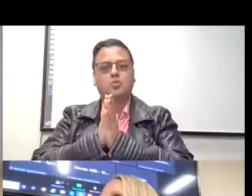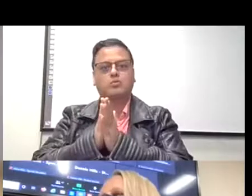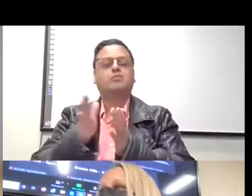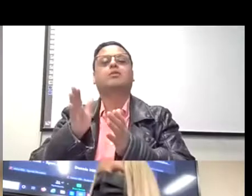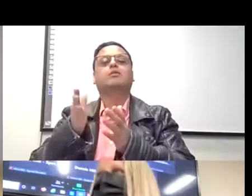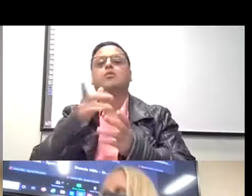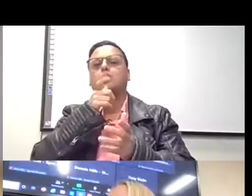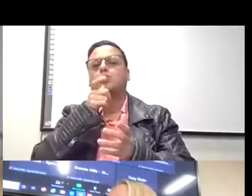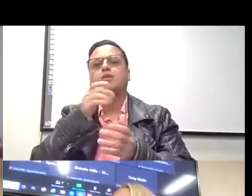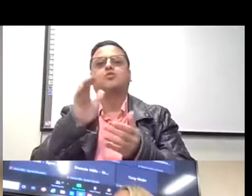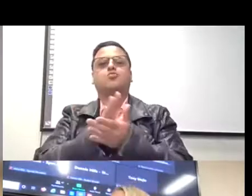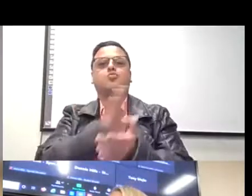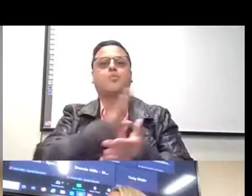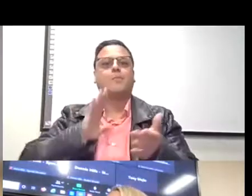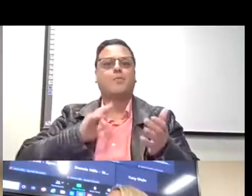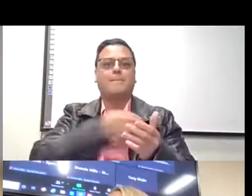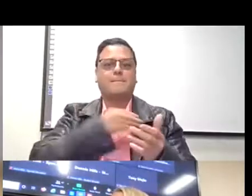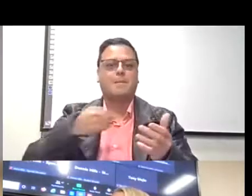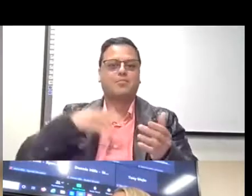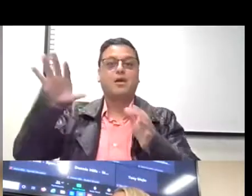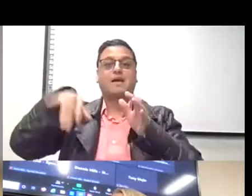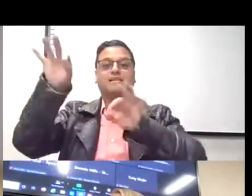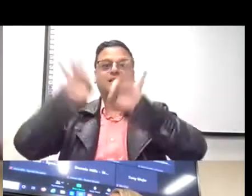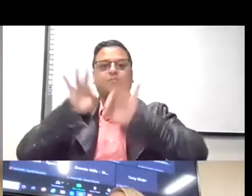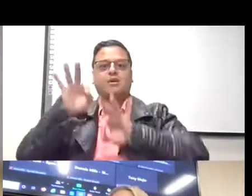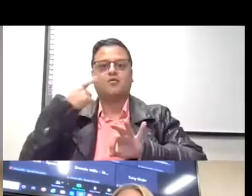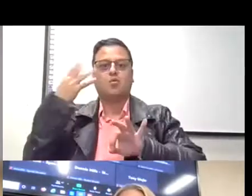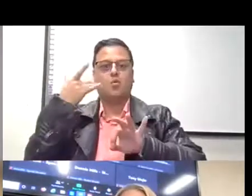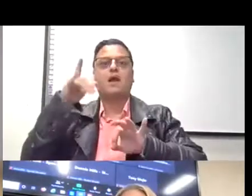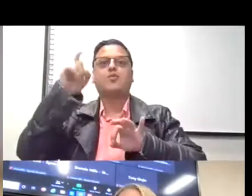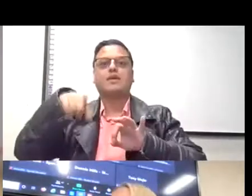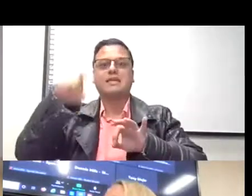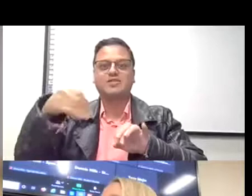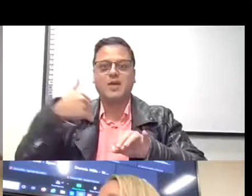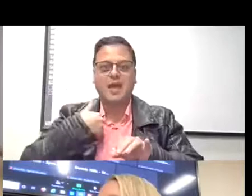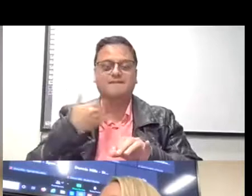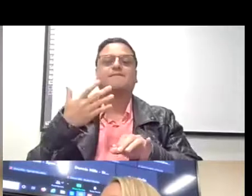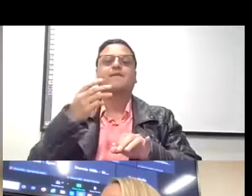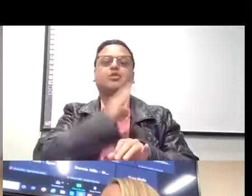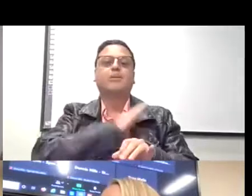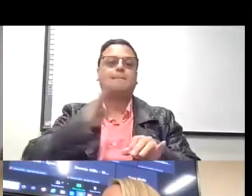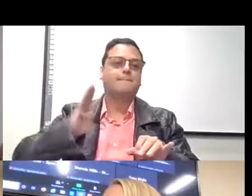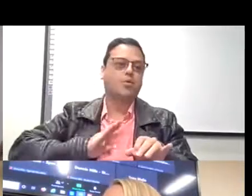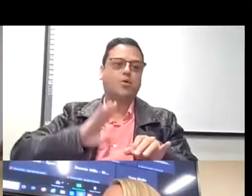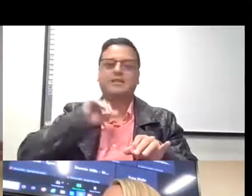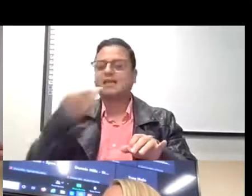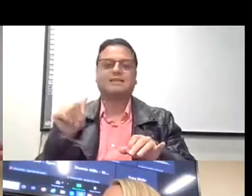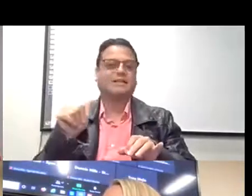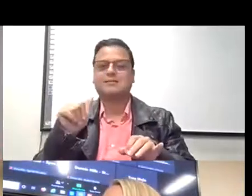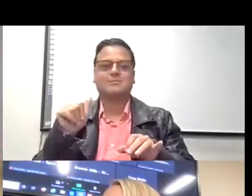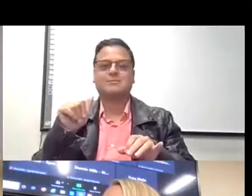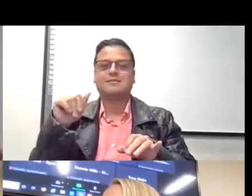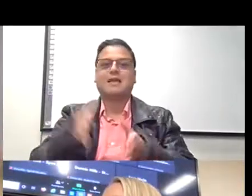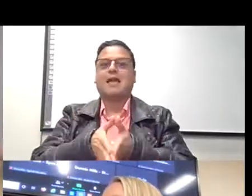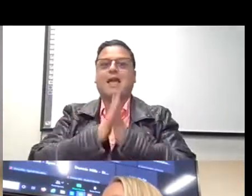sort of the explanation for why it's necessary to have this, so that the board doesn't ask for